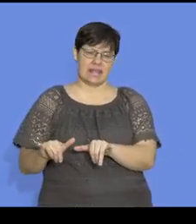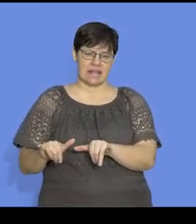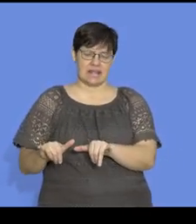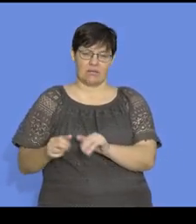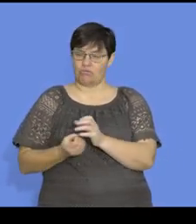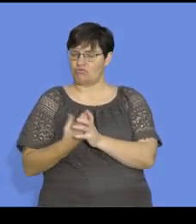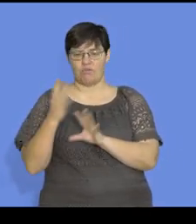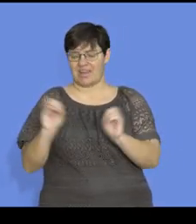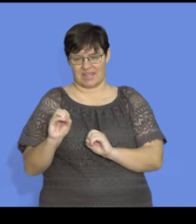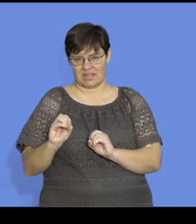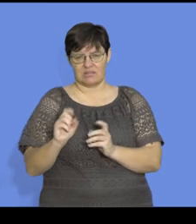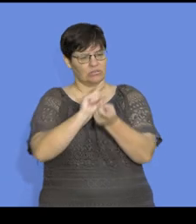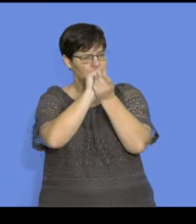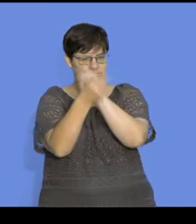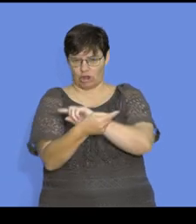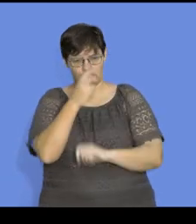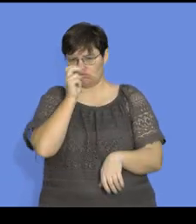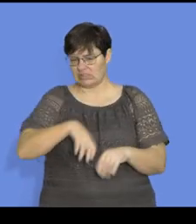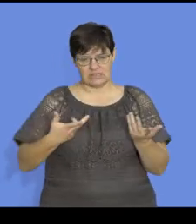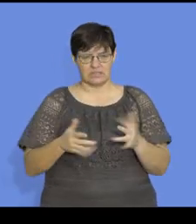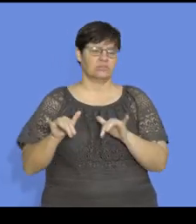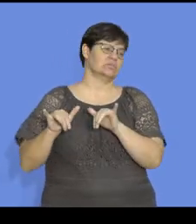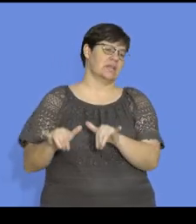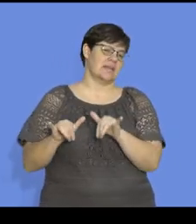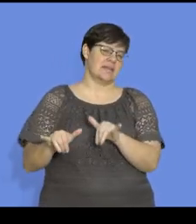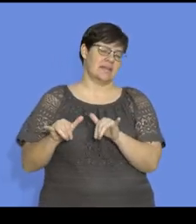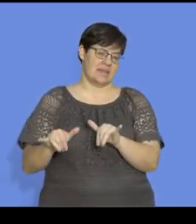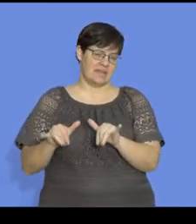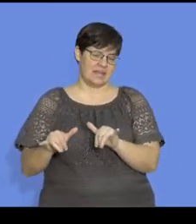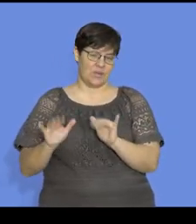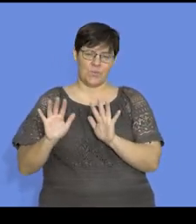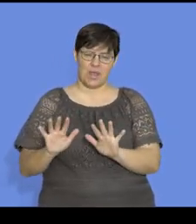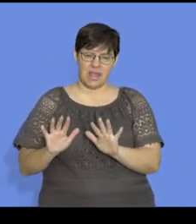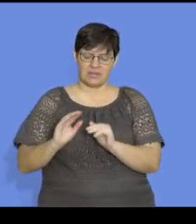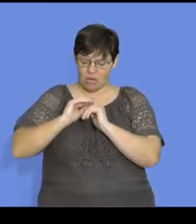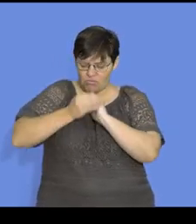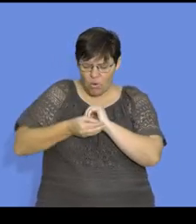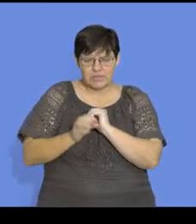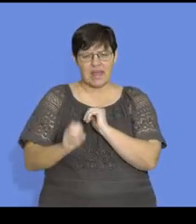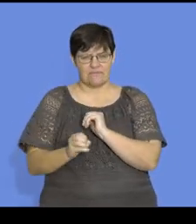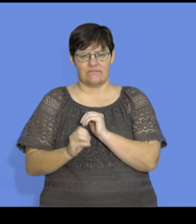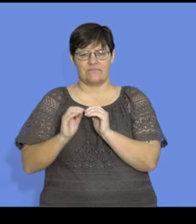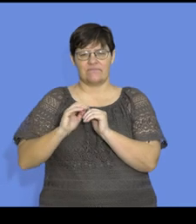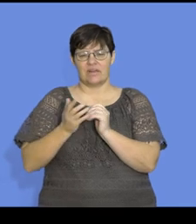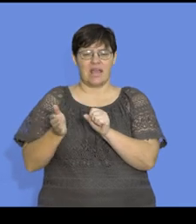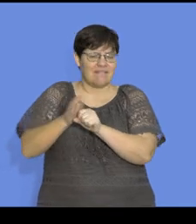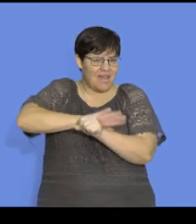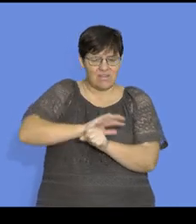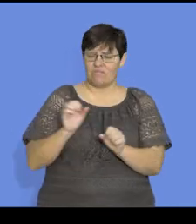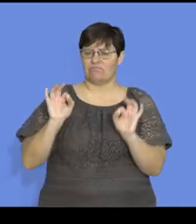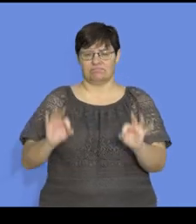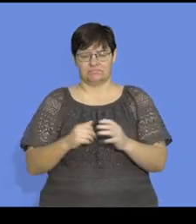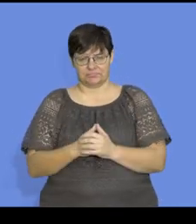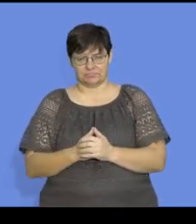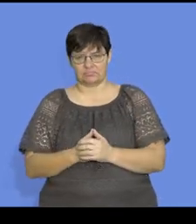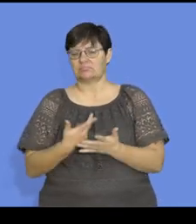It doesn't need to germinate. It can be dormant. It's got a seed coat. It's got a seed cover. And it, right, and